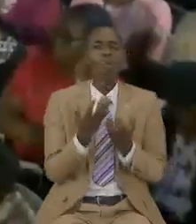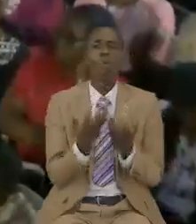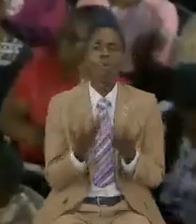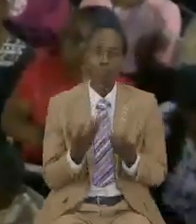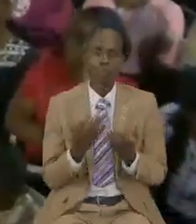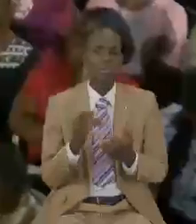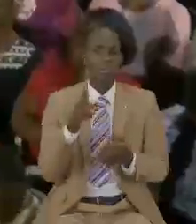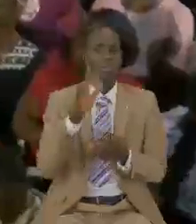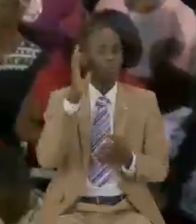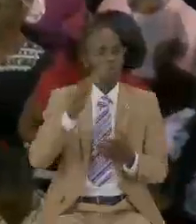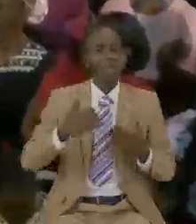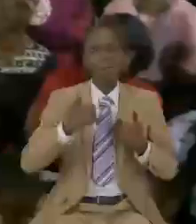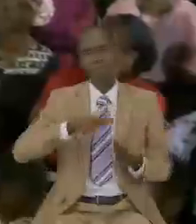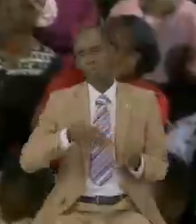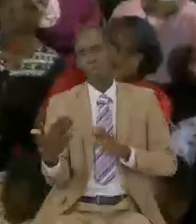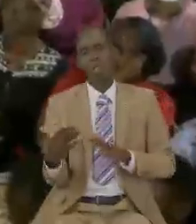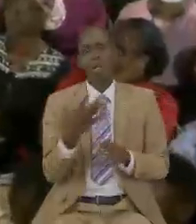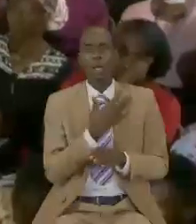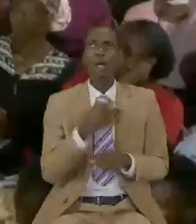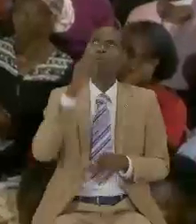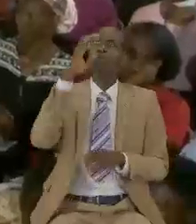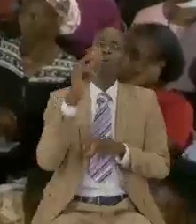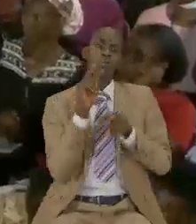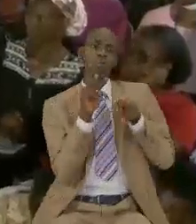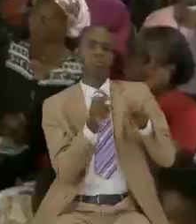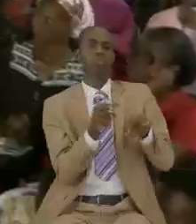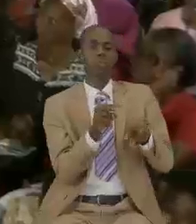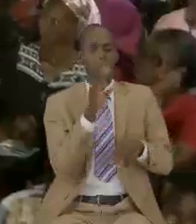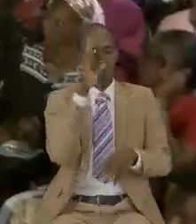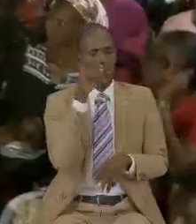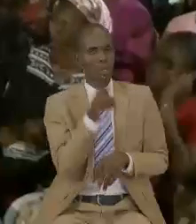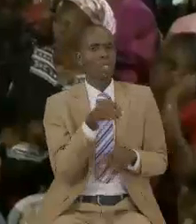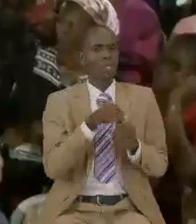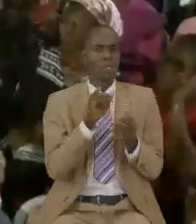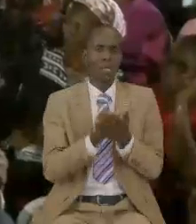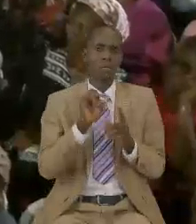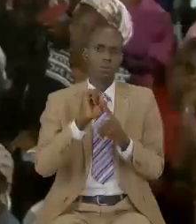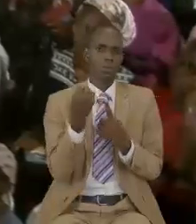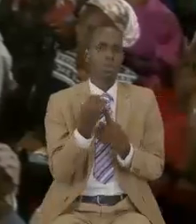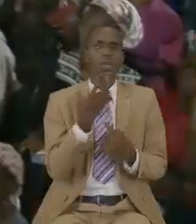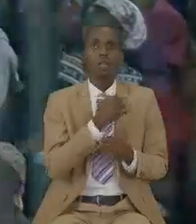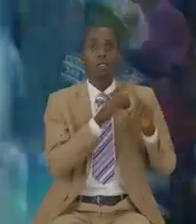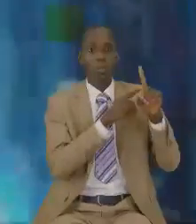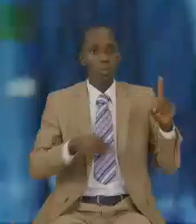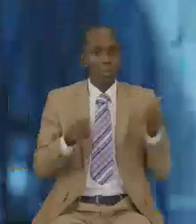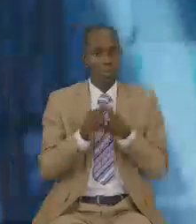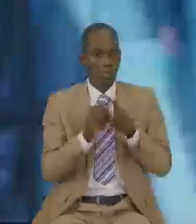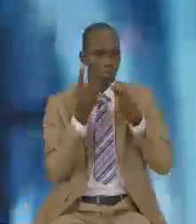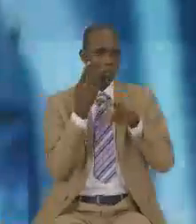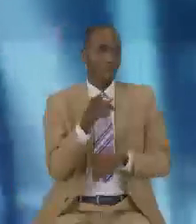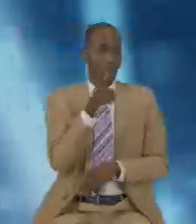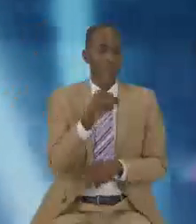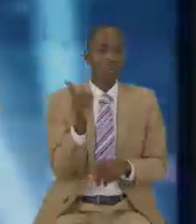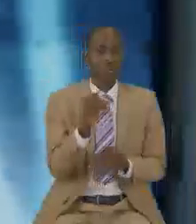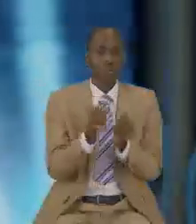him in that condition, and he pitied him. And the Lord has seen you in your condition where you are